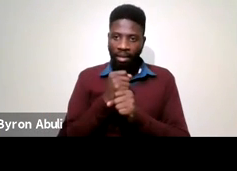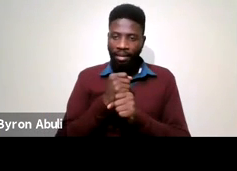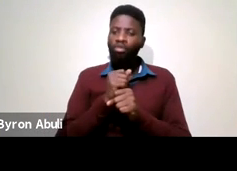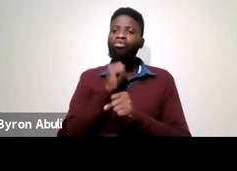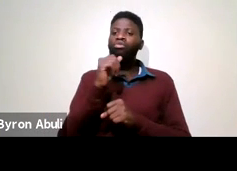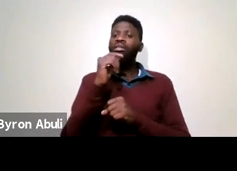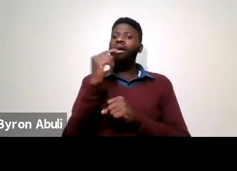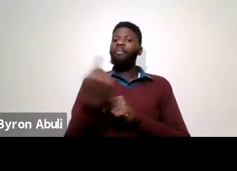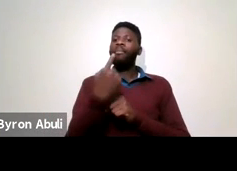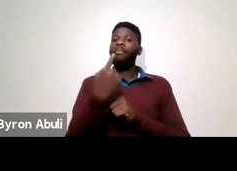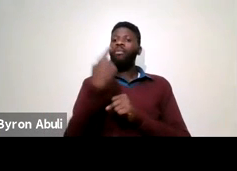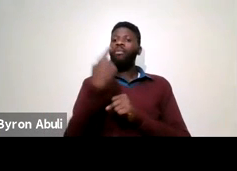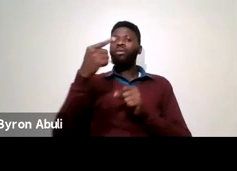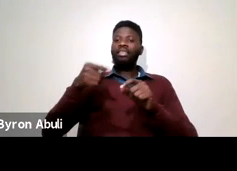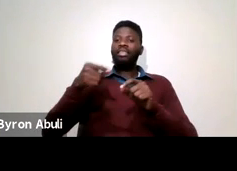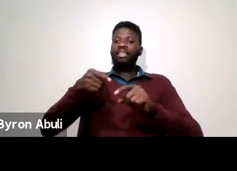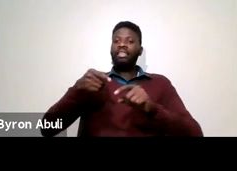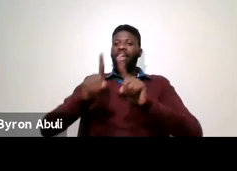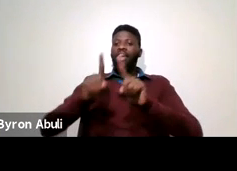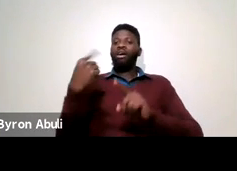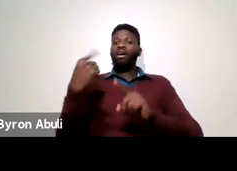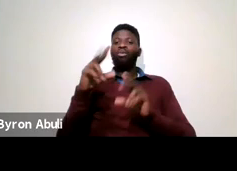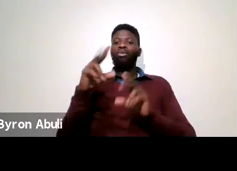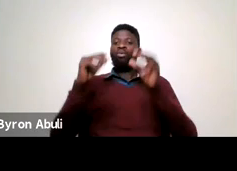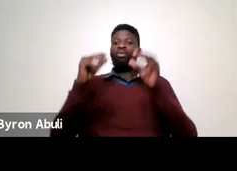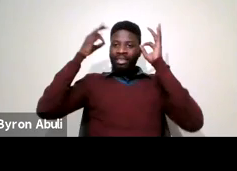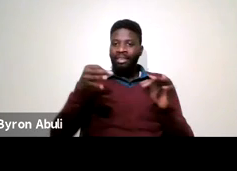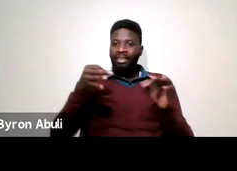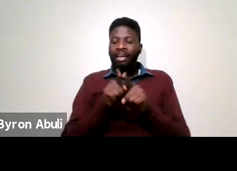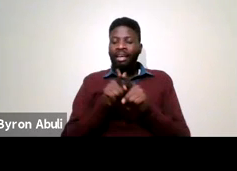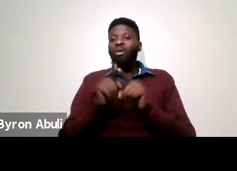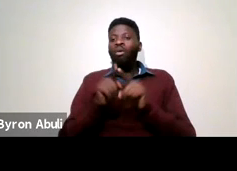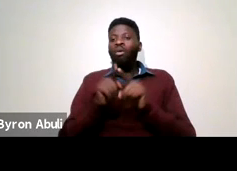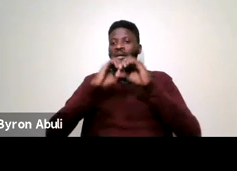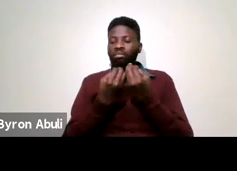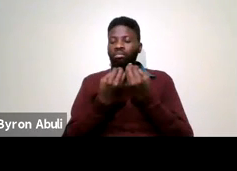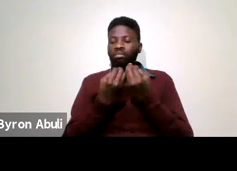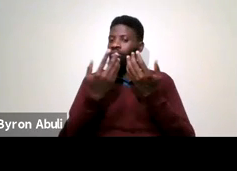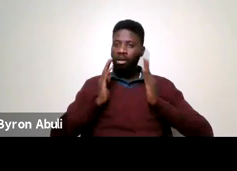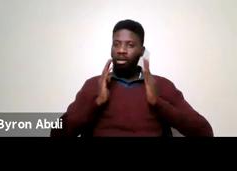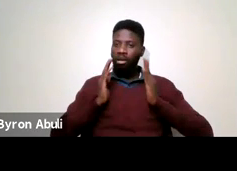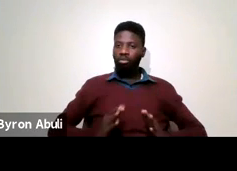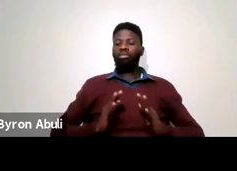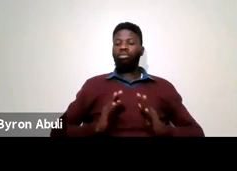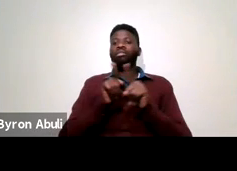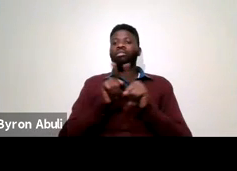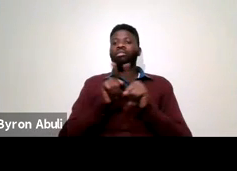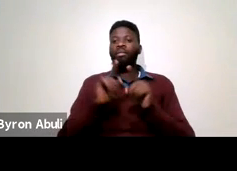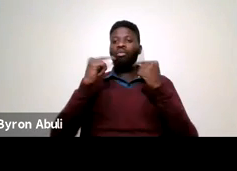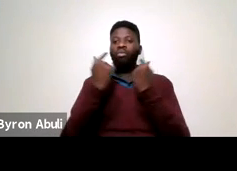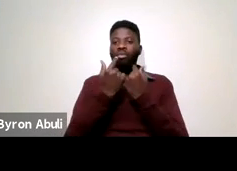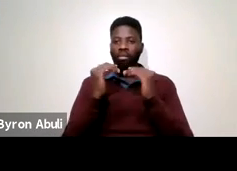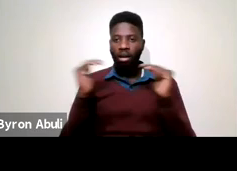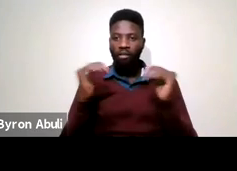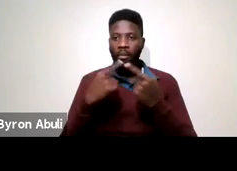It could also include decision making at organizational level, at personal level, and also at group level.